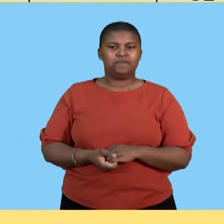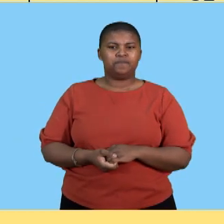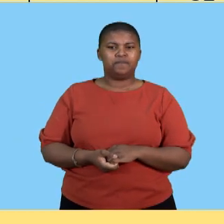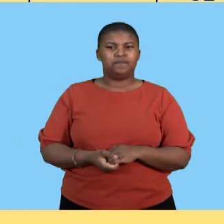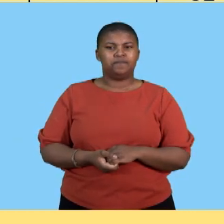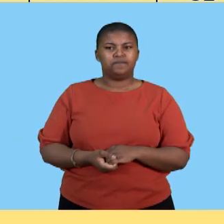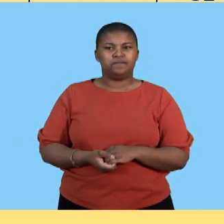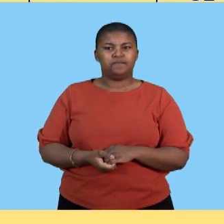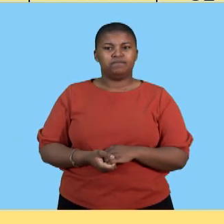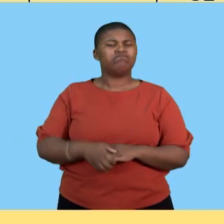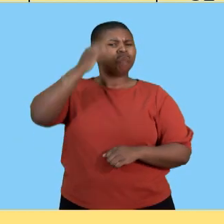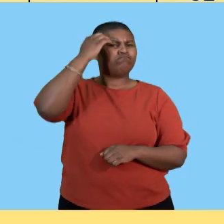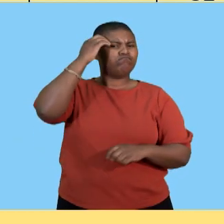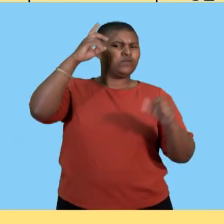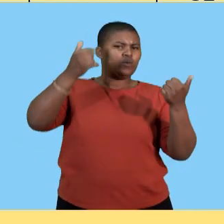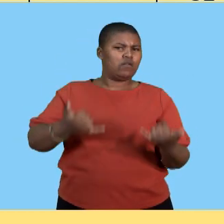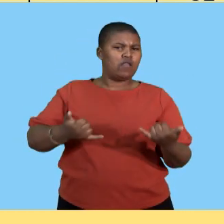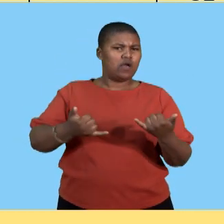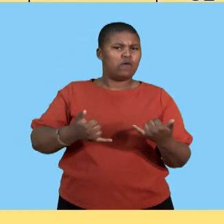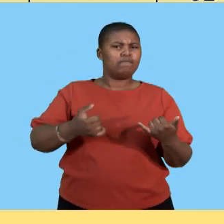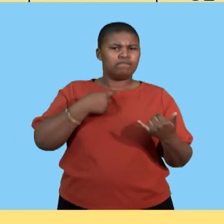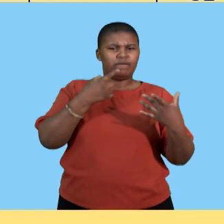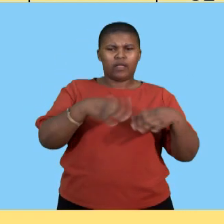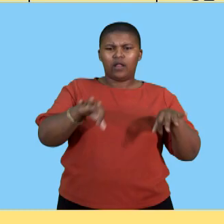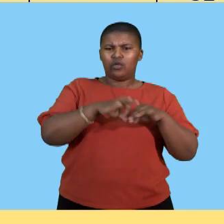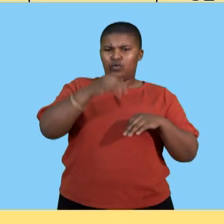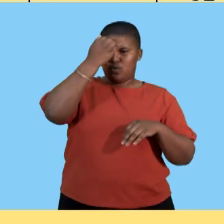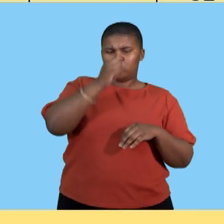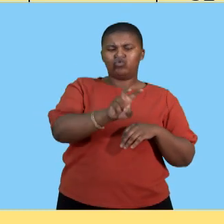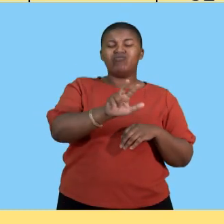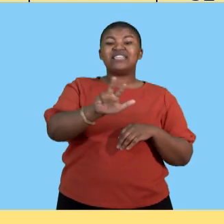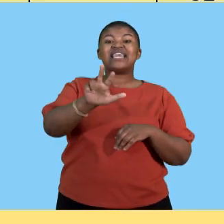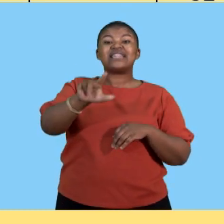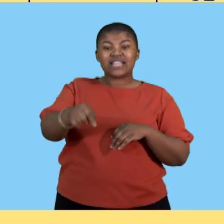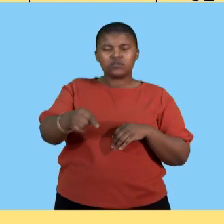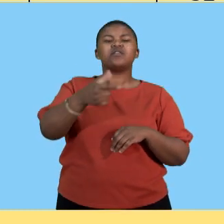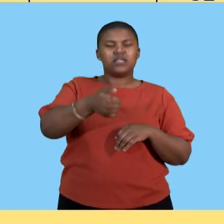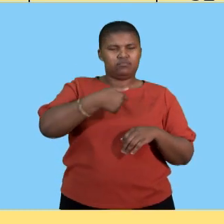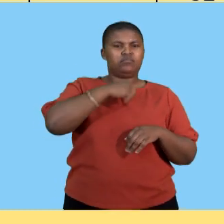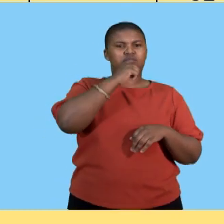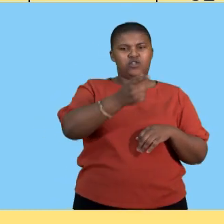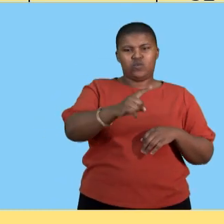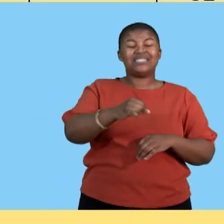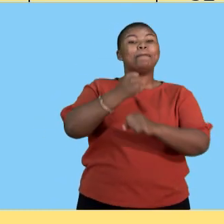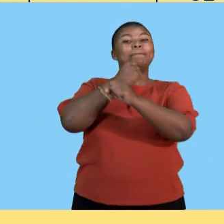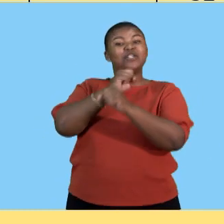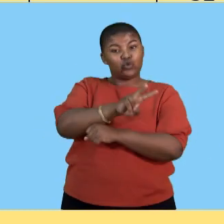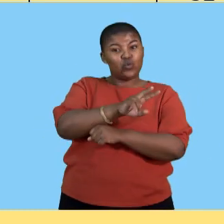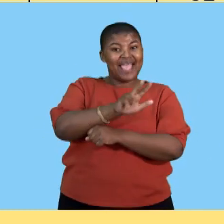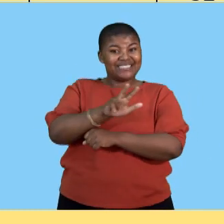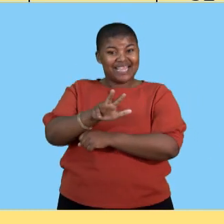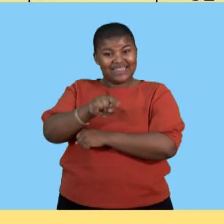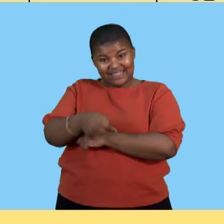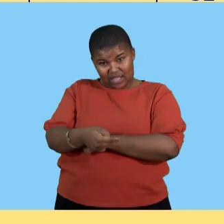288,000. Then I now have my carrying value, which is 288,000. Then I say multiply this now by